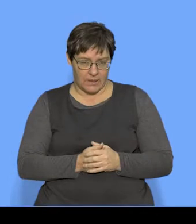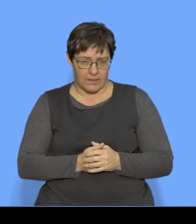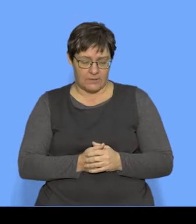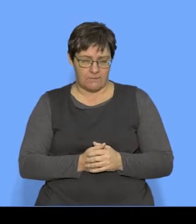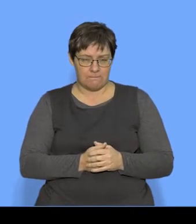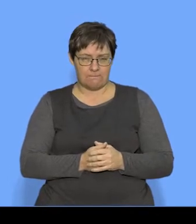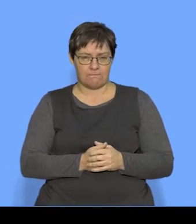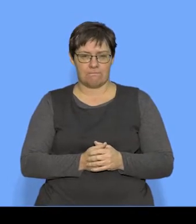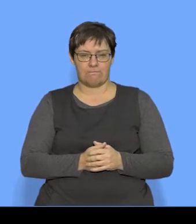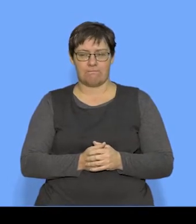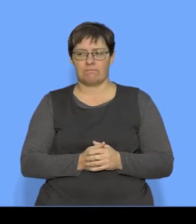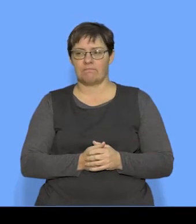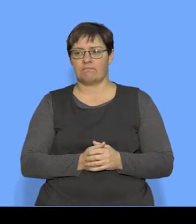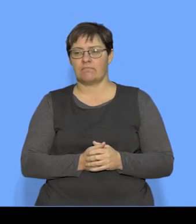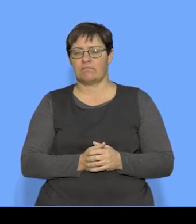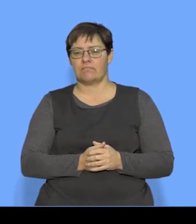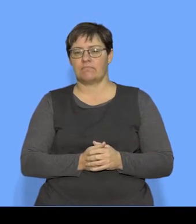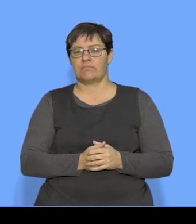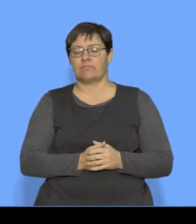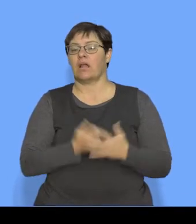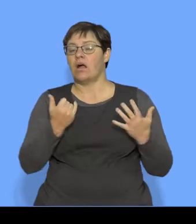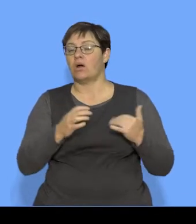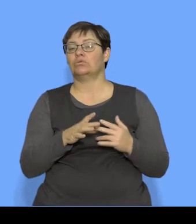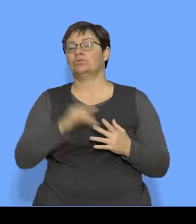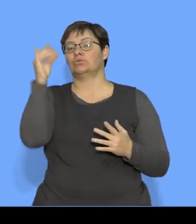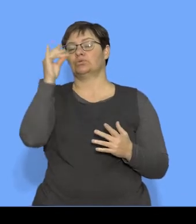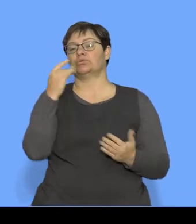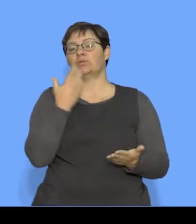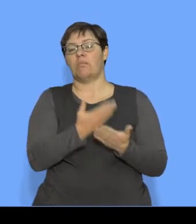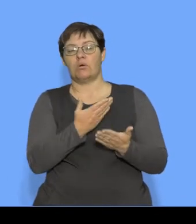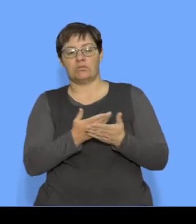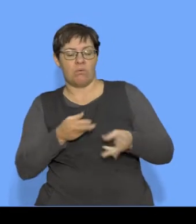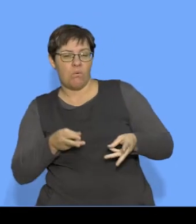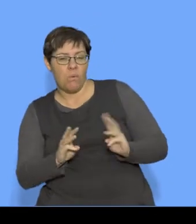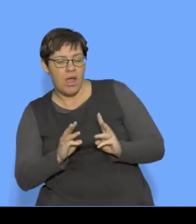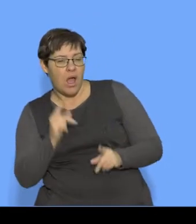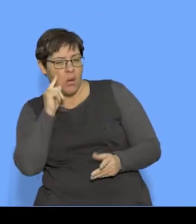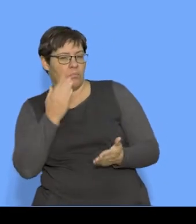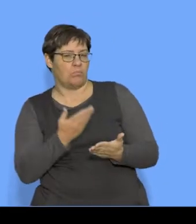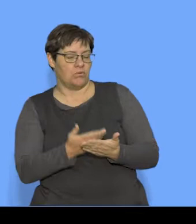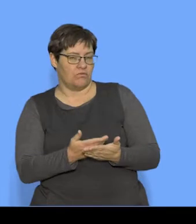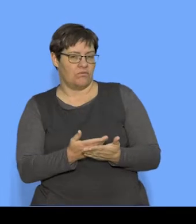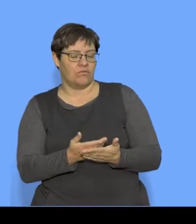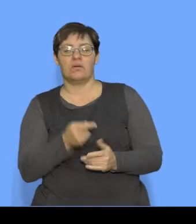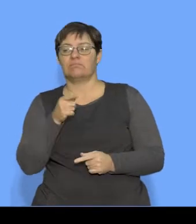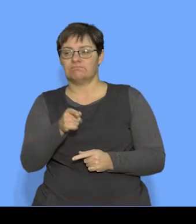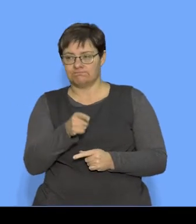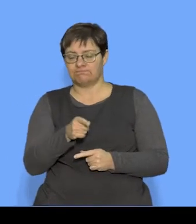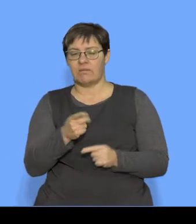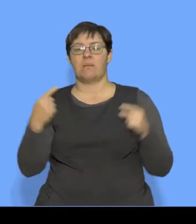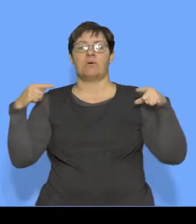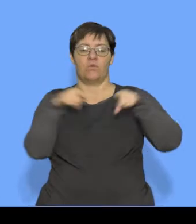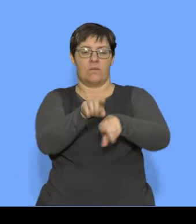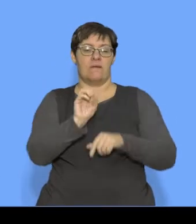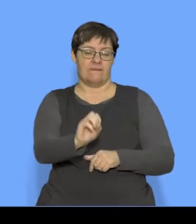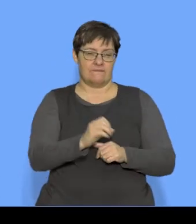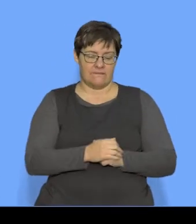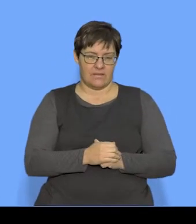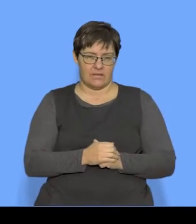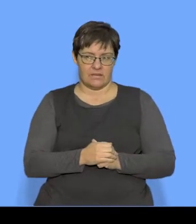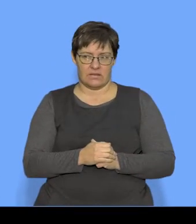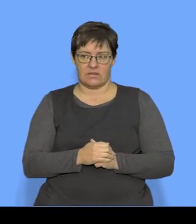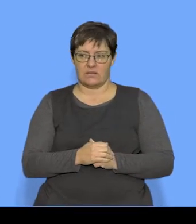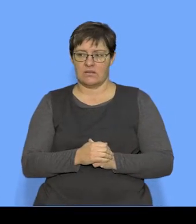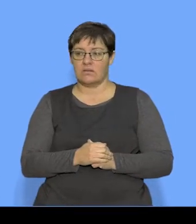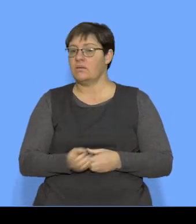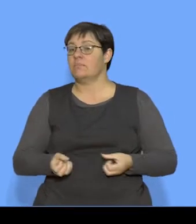parallelogram. Now, you're going to choose a possible method to prove that this quadrilateral is a parallelogram, and